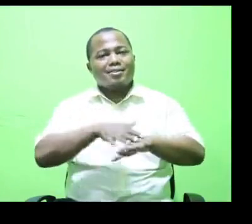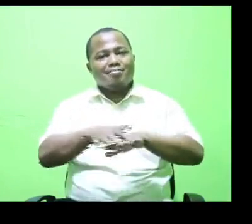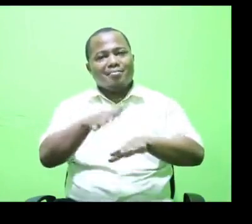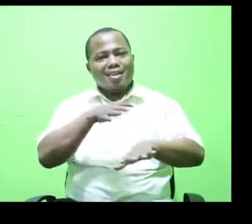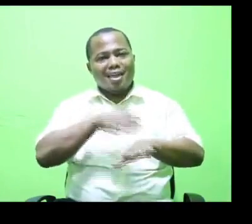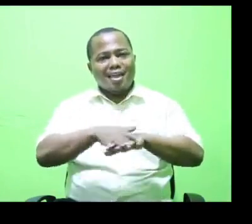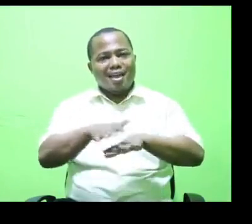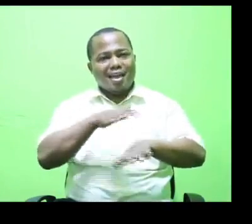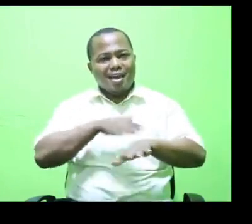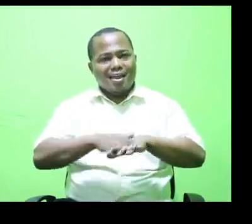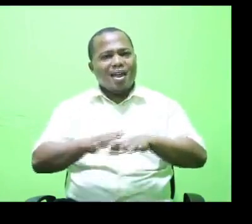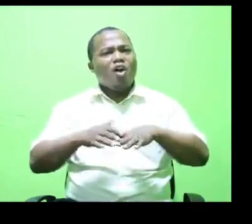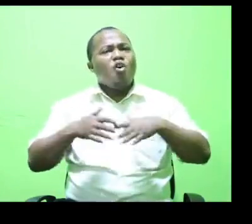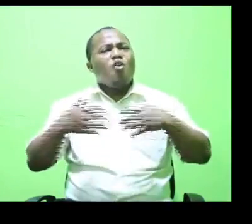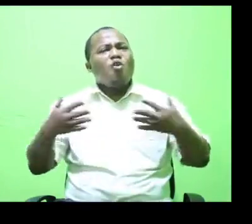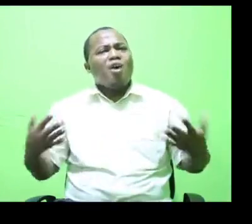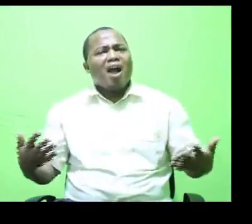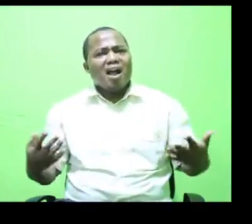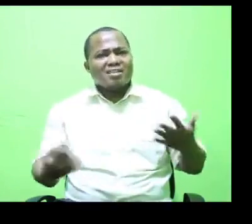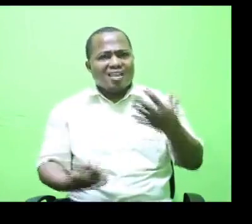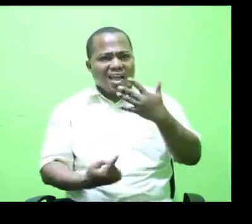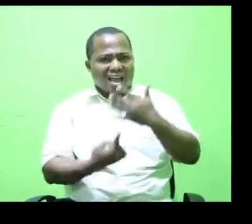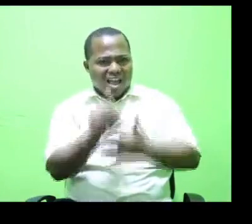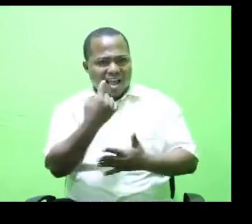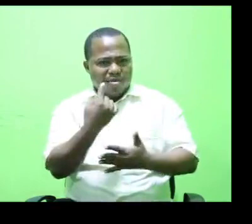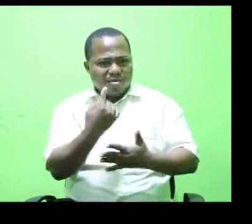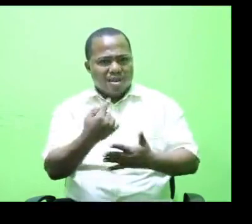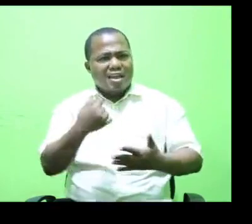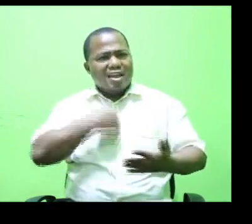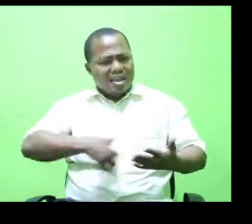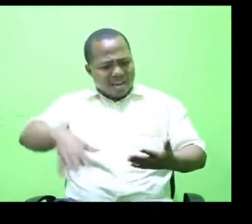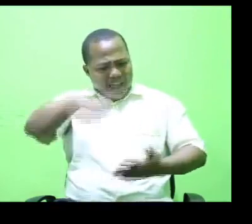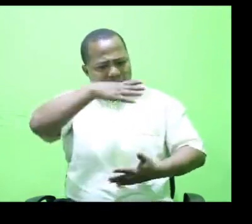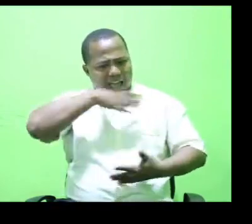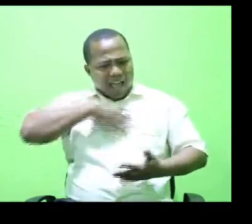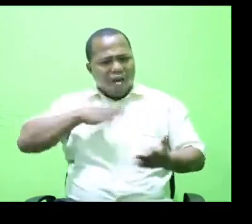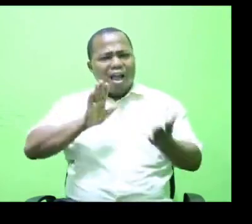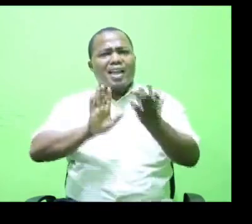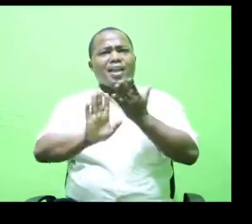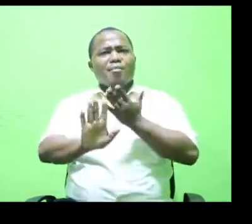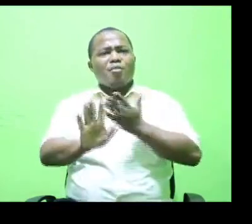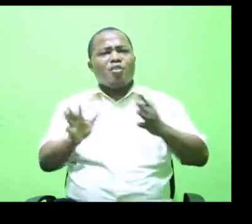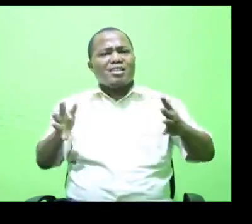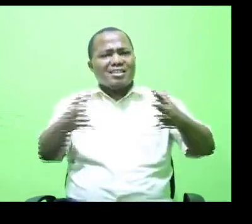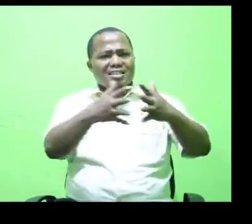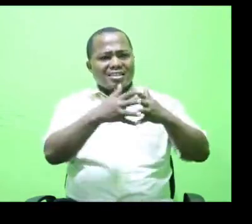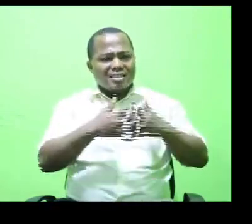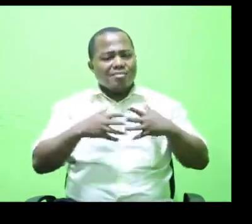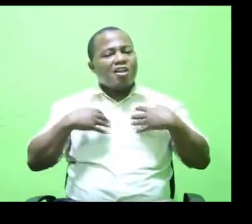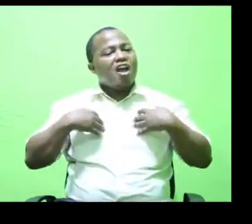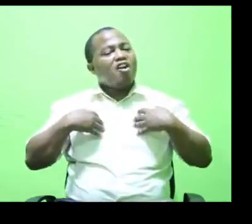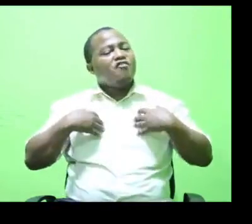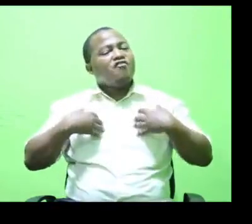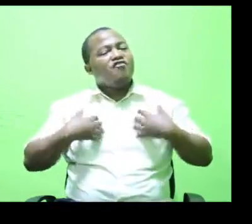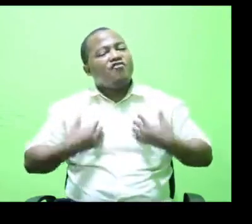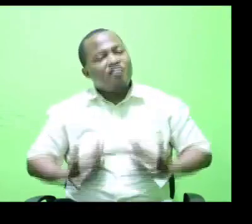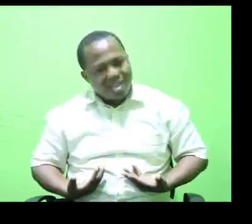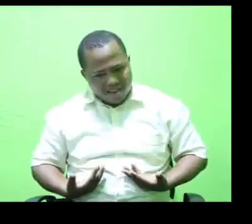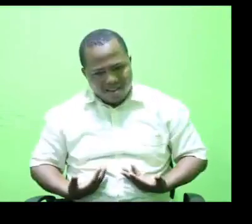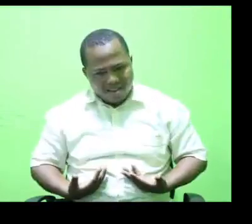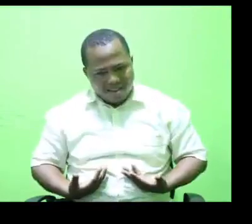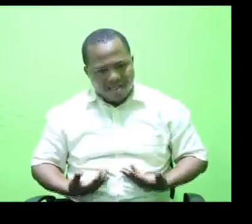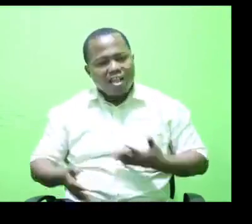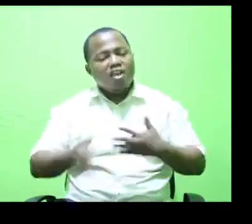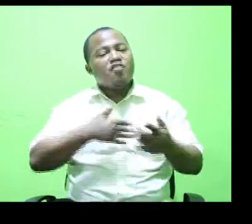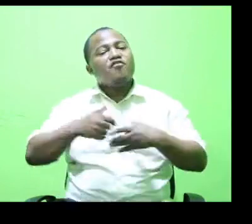explain what will happen if our immune system will fail to